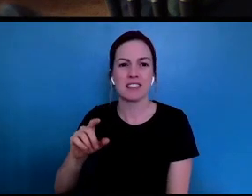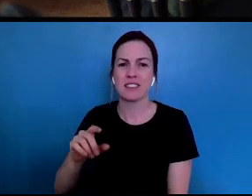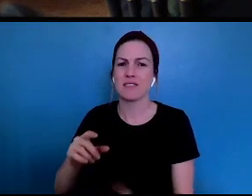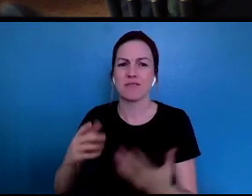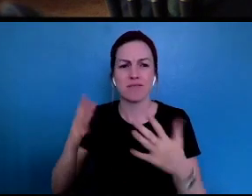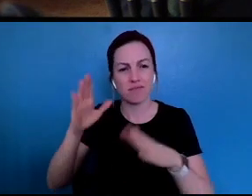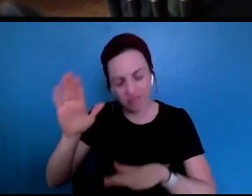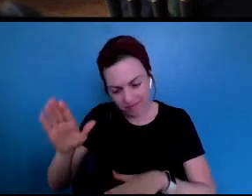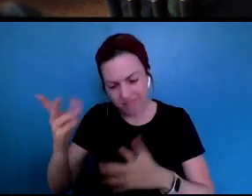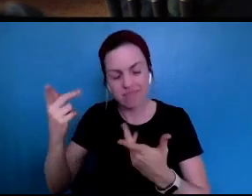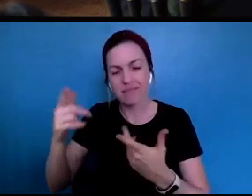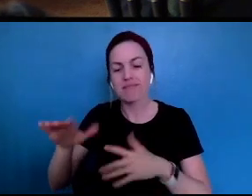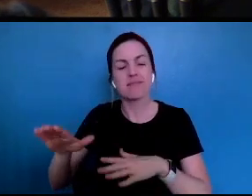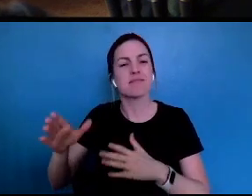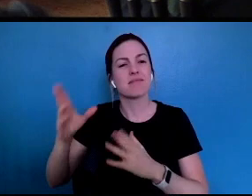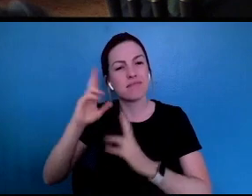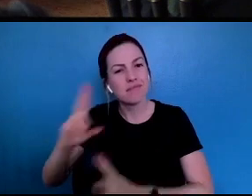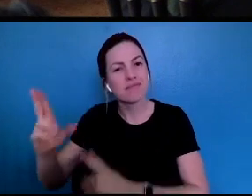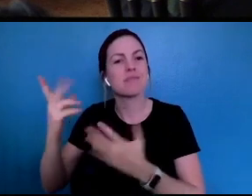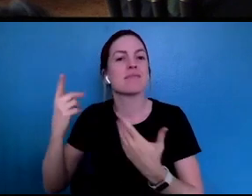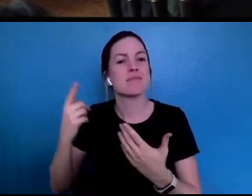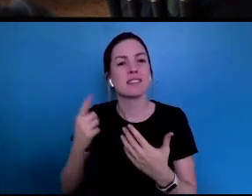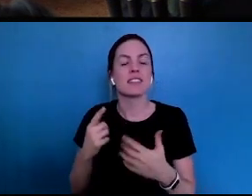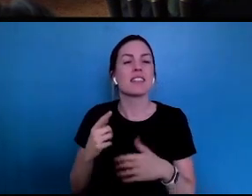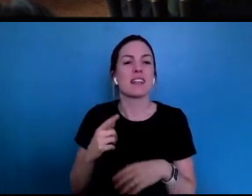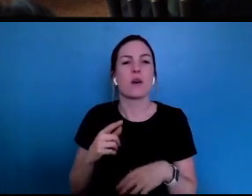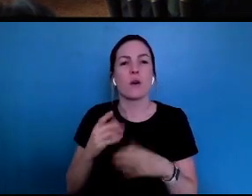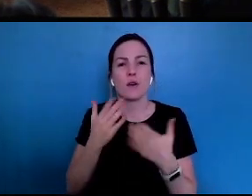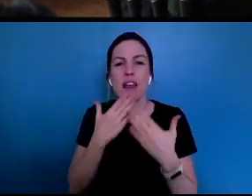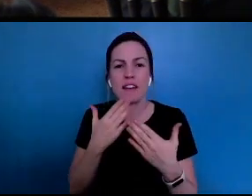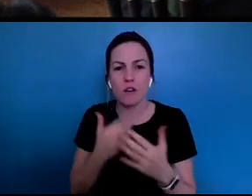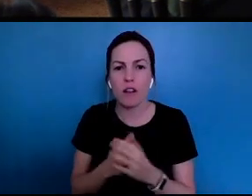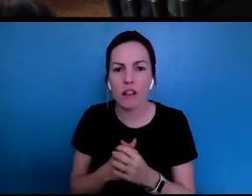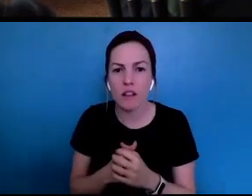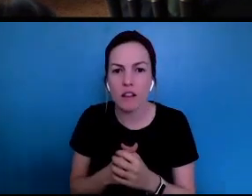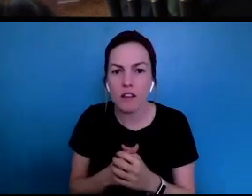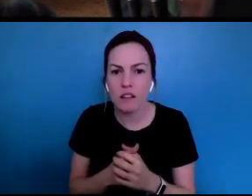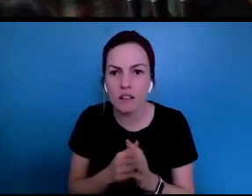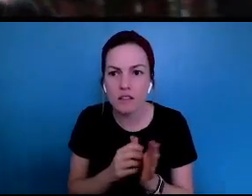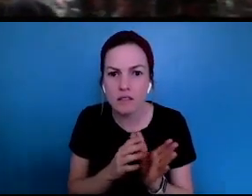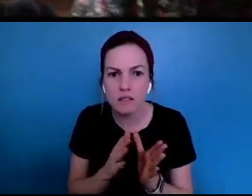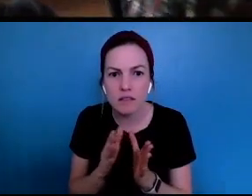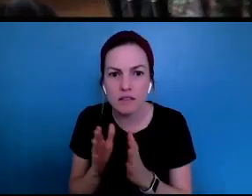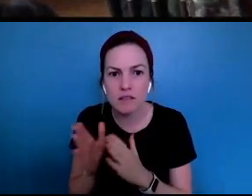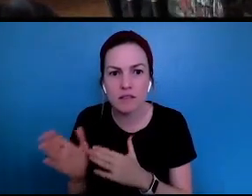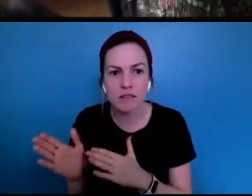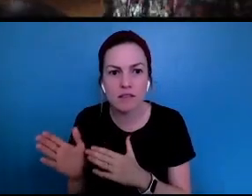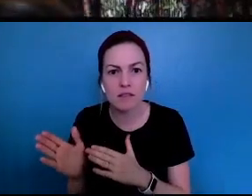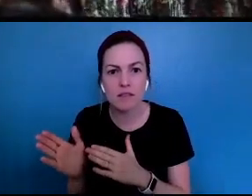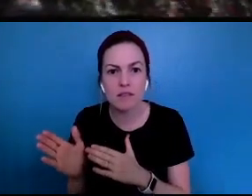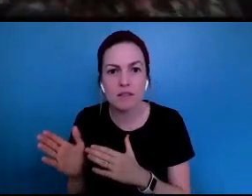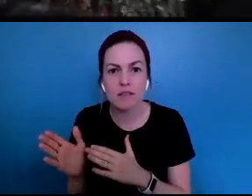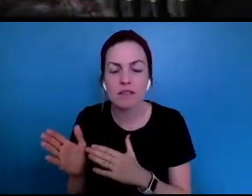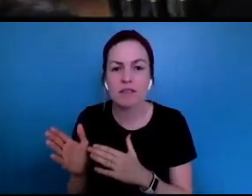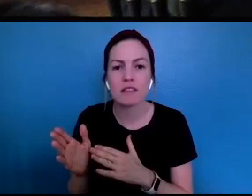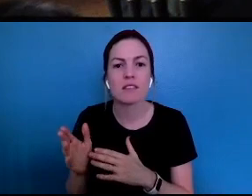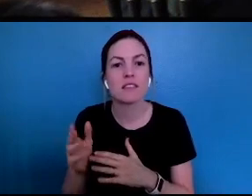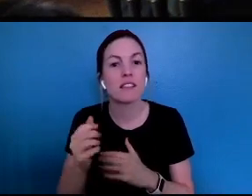grateful that. I just want to invite people not just to read but to co-create. Yes, send us pull requests.